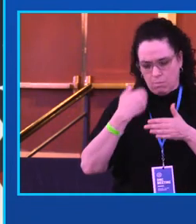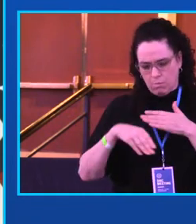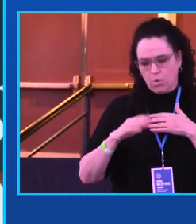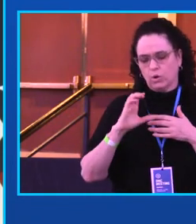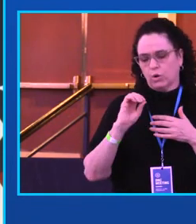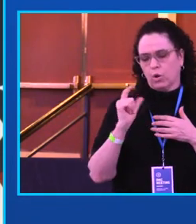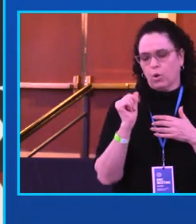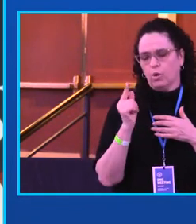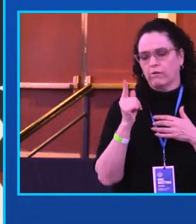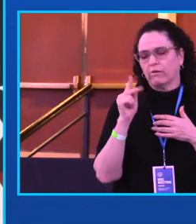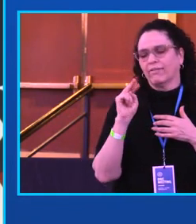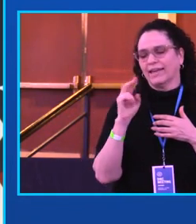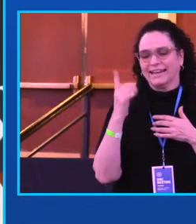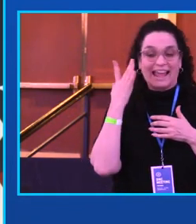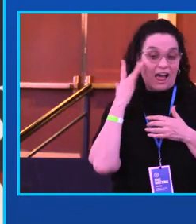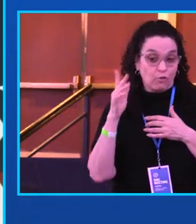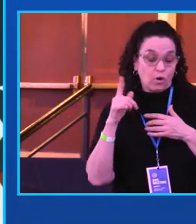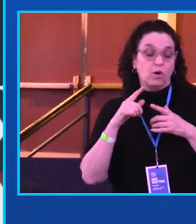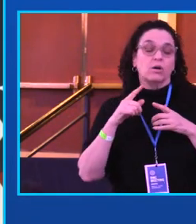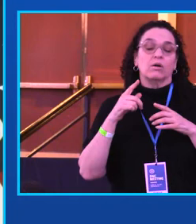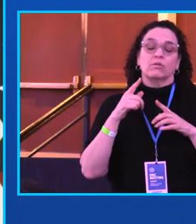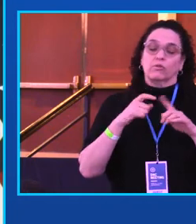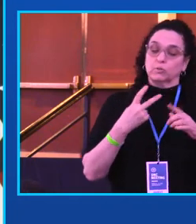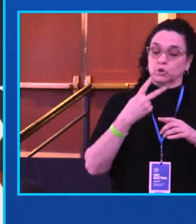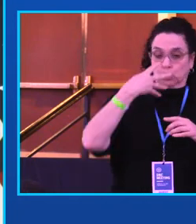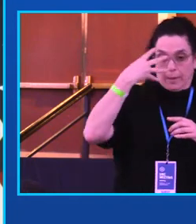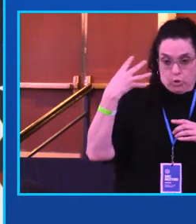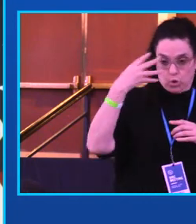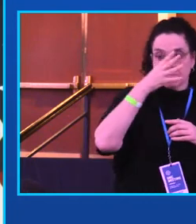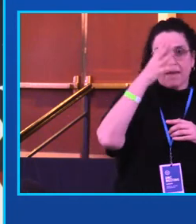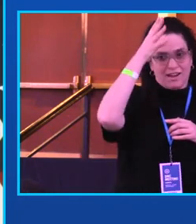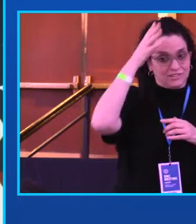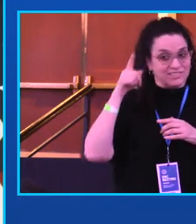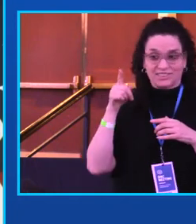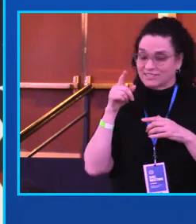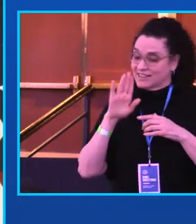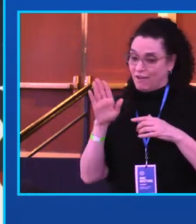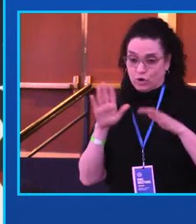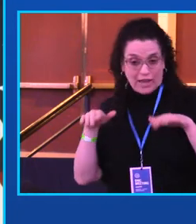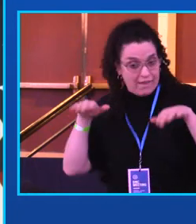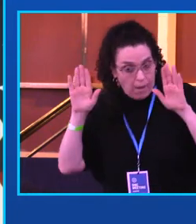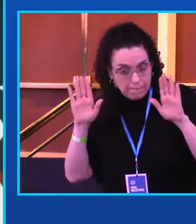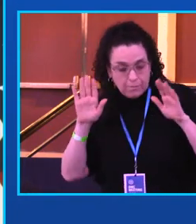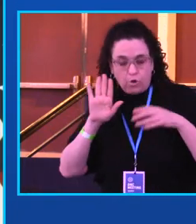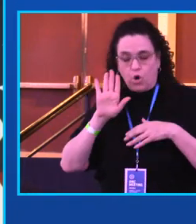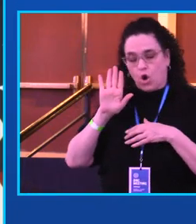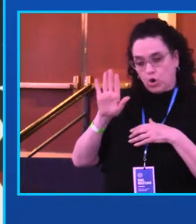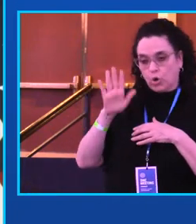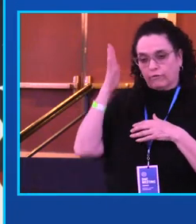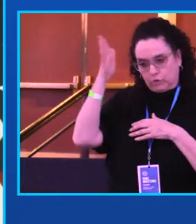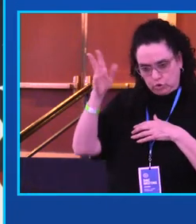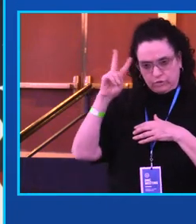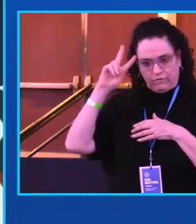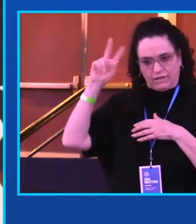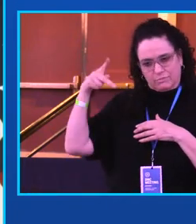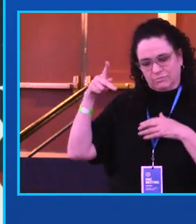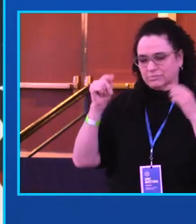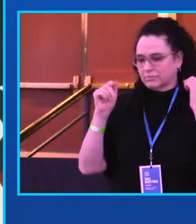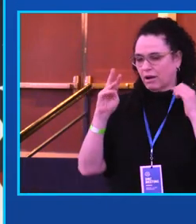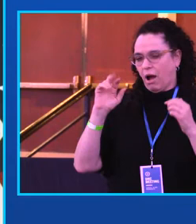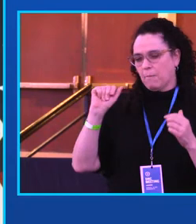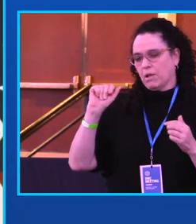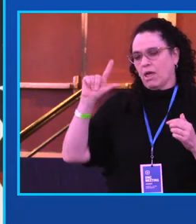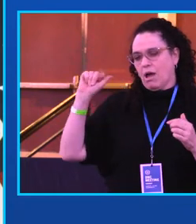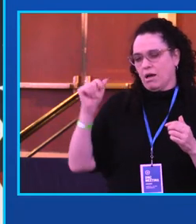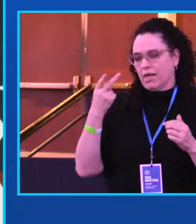parents, not to give up on her future in spite of the indignity she had to face. This is what lifted a man from